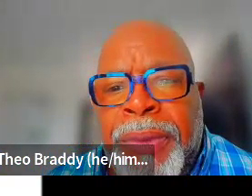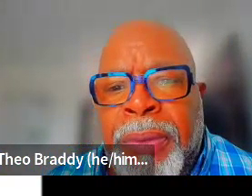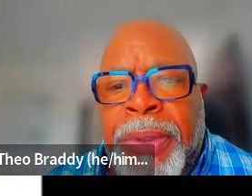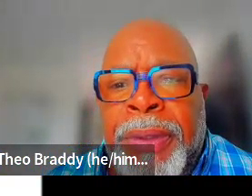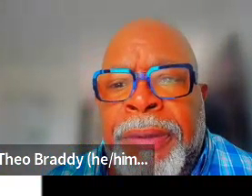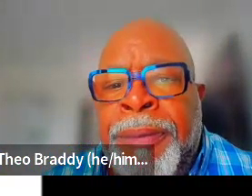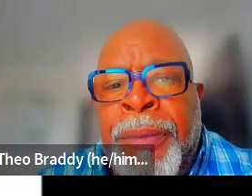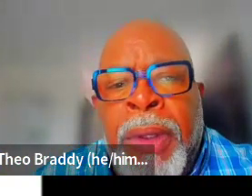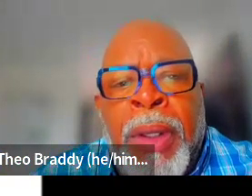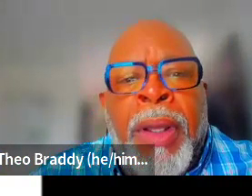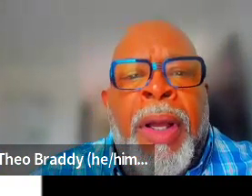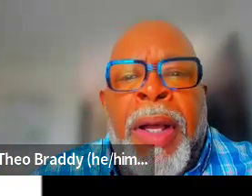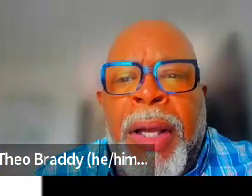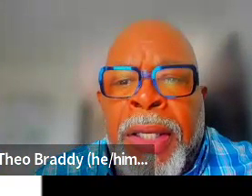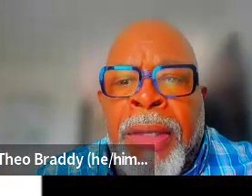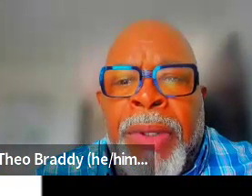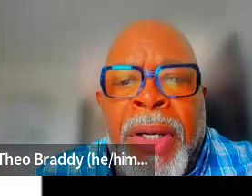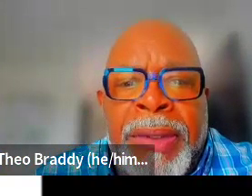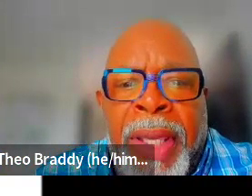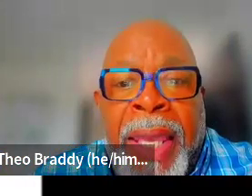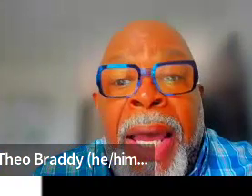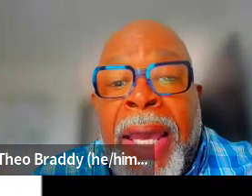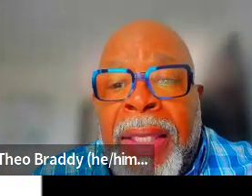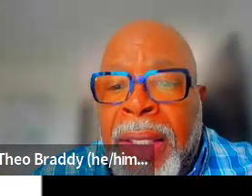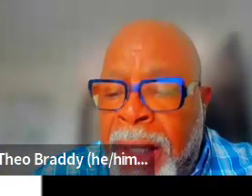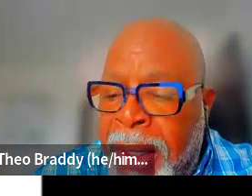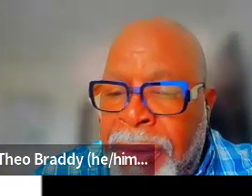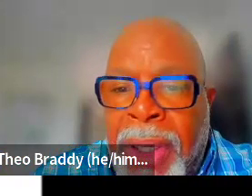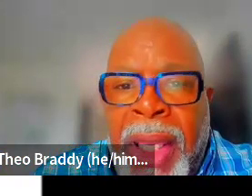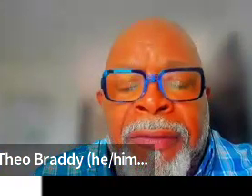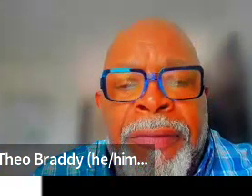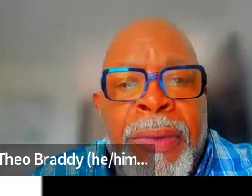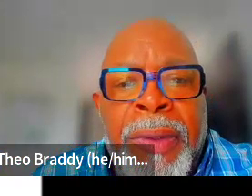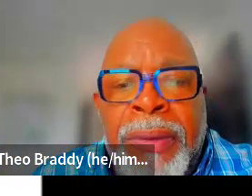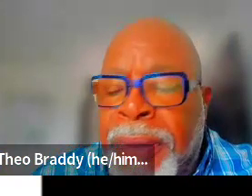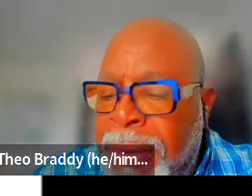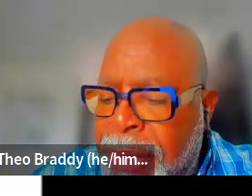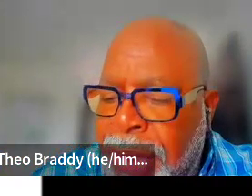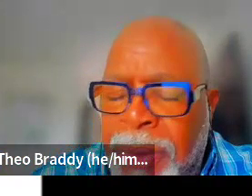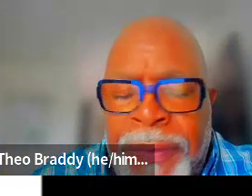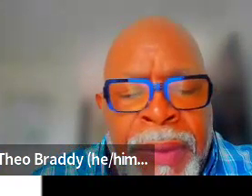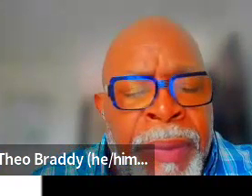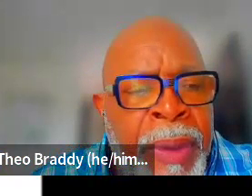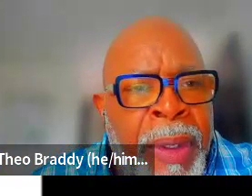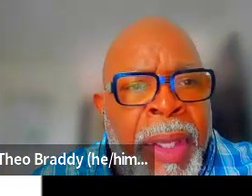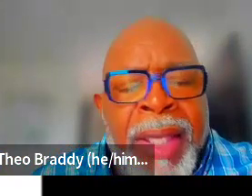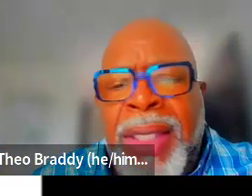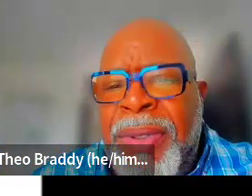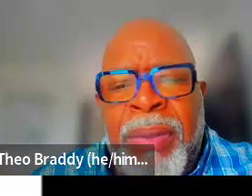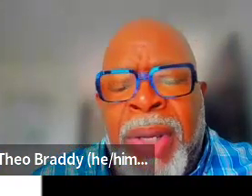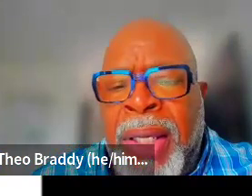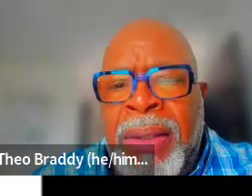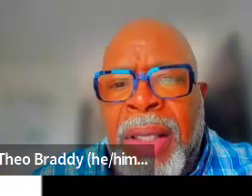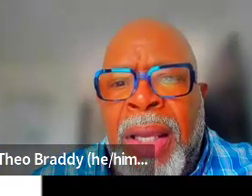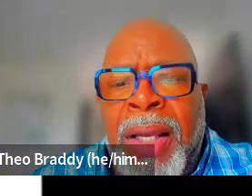for people with disabilities in regard to AI. And so I have a few of those things to share with you. And keep